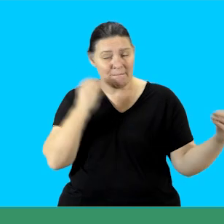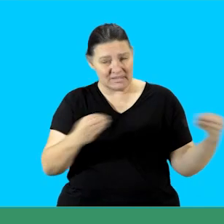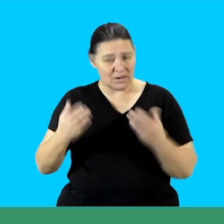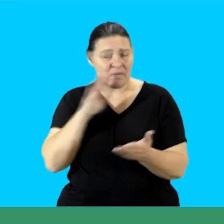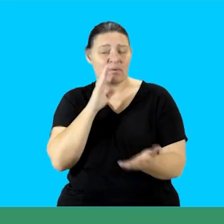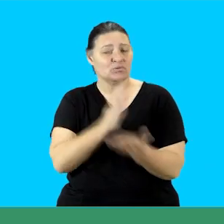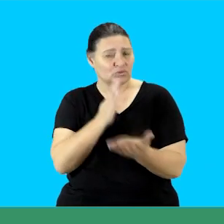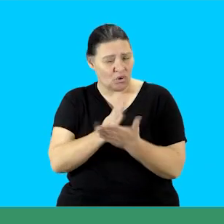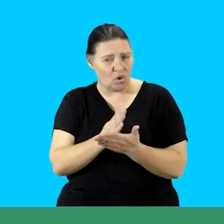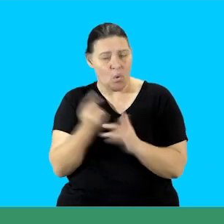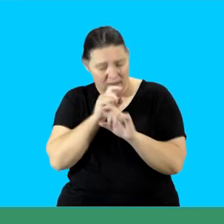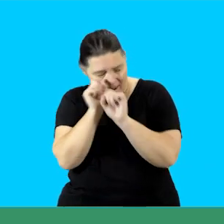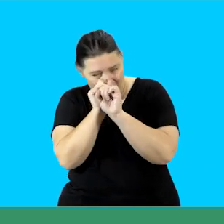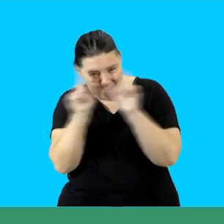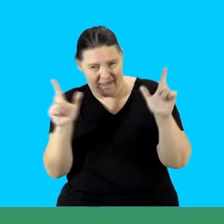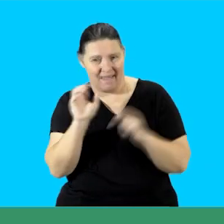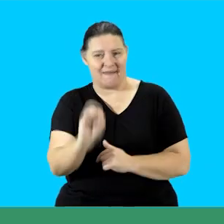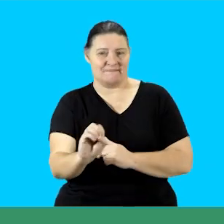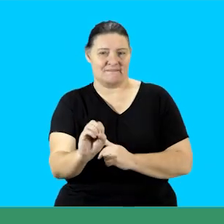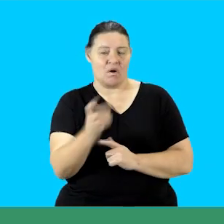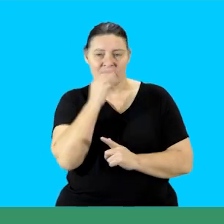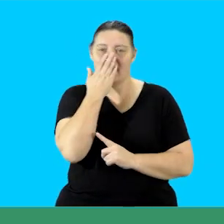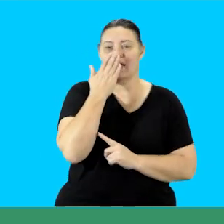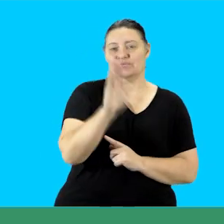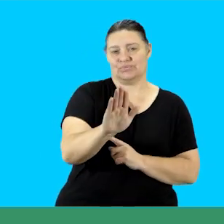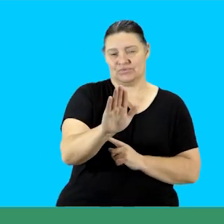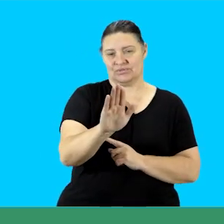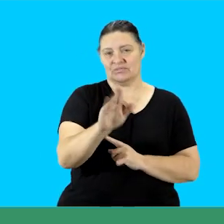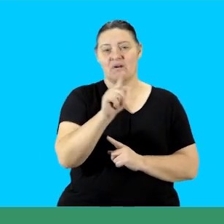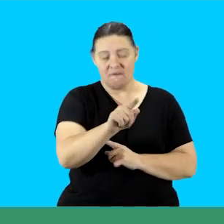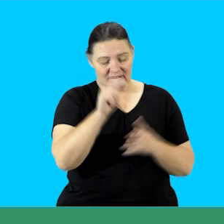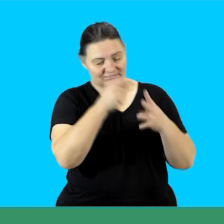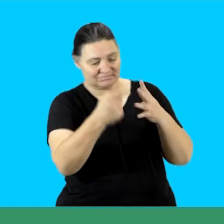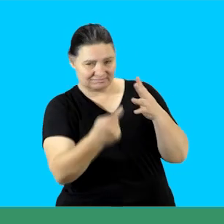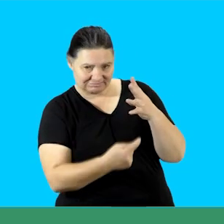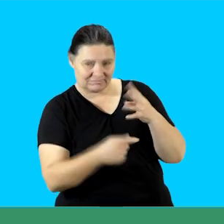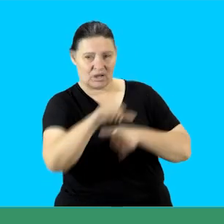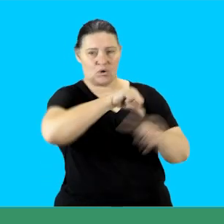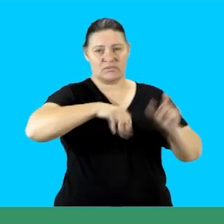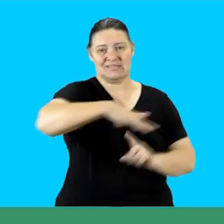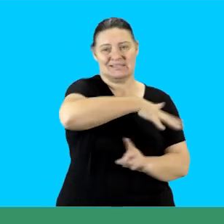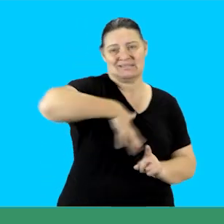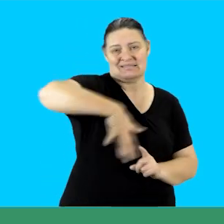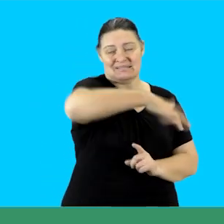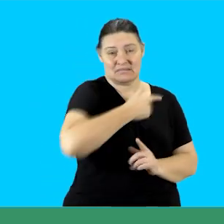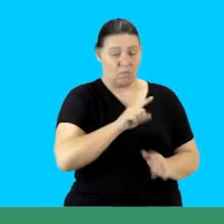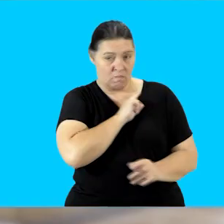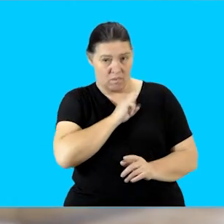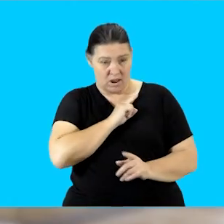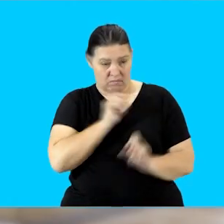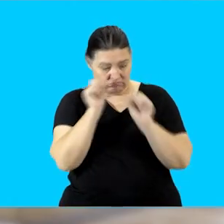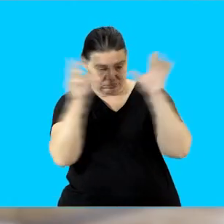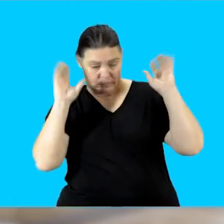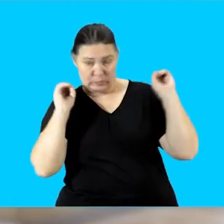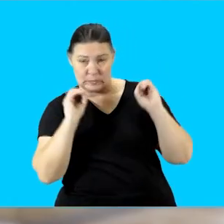a business, we need to make sure that we are aware of the attitudes of a certain society, because if